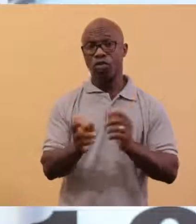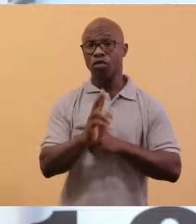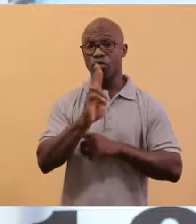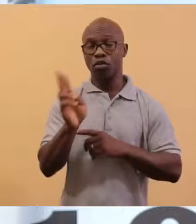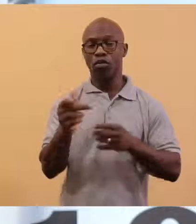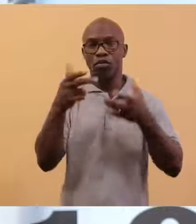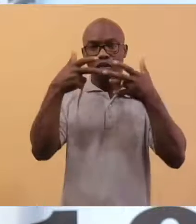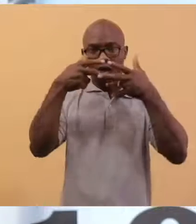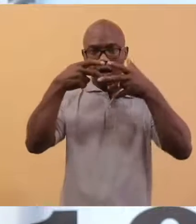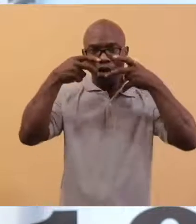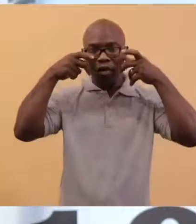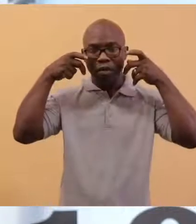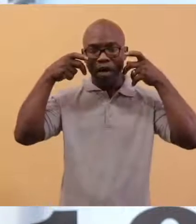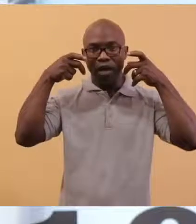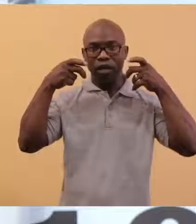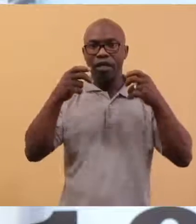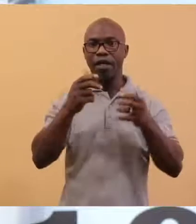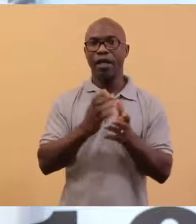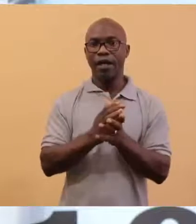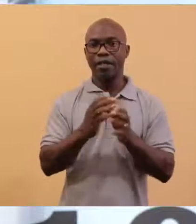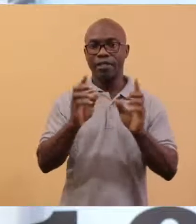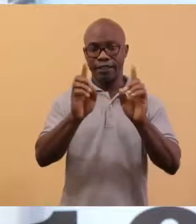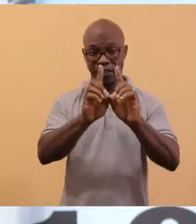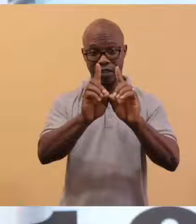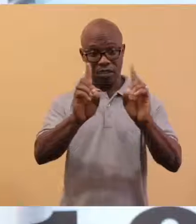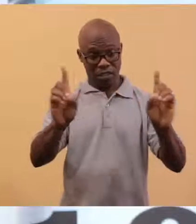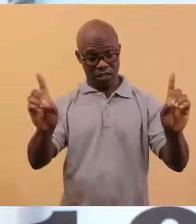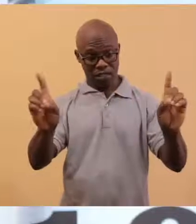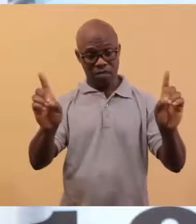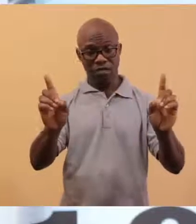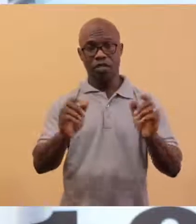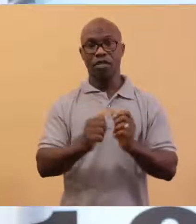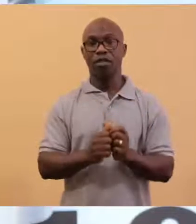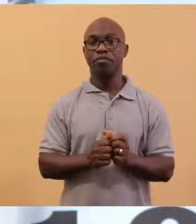and observe the physical distance guidelines provided.